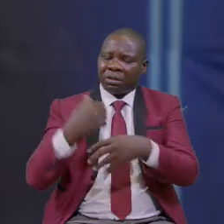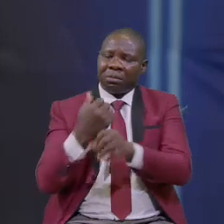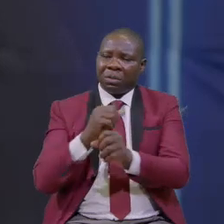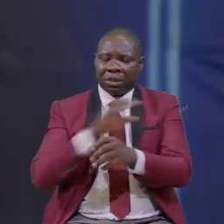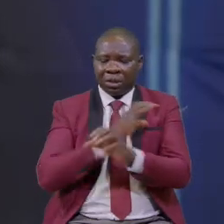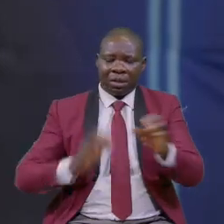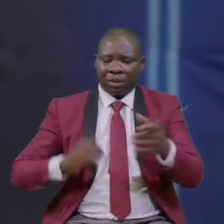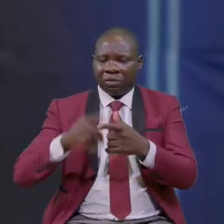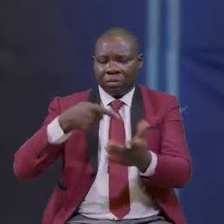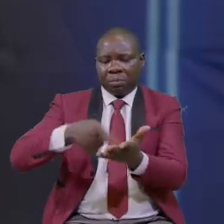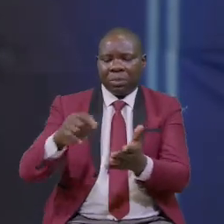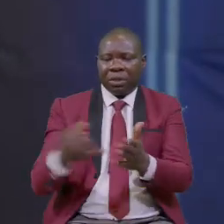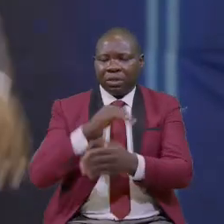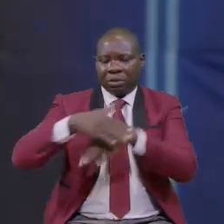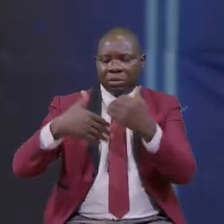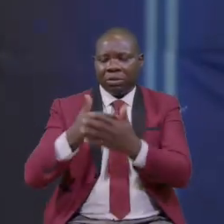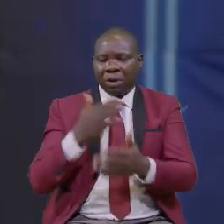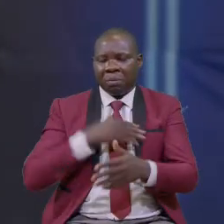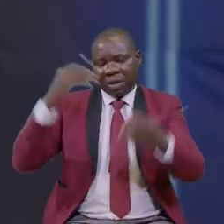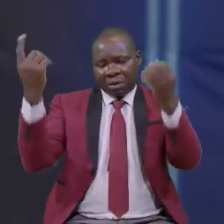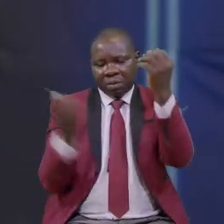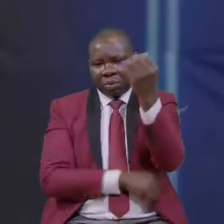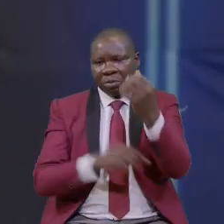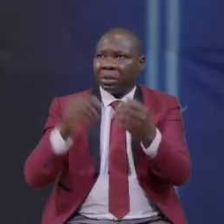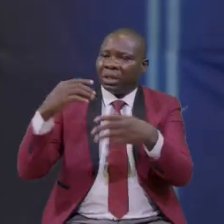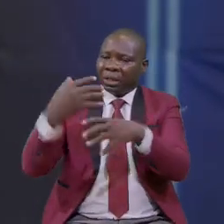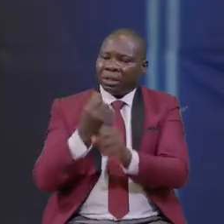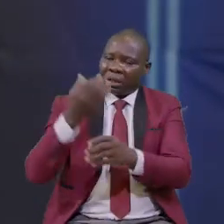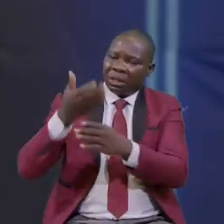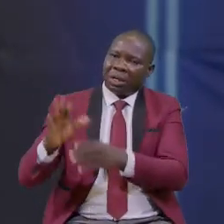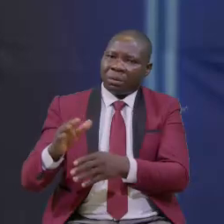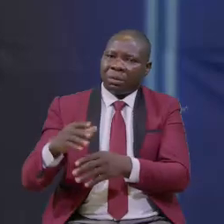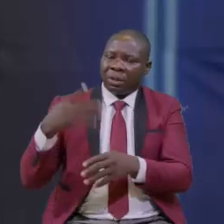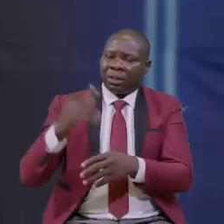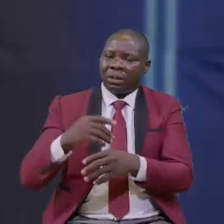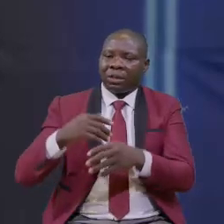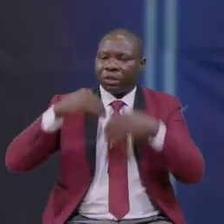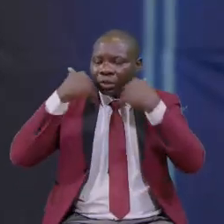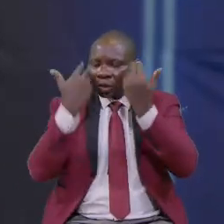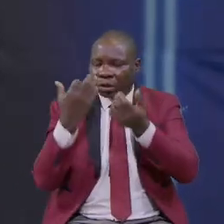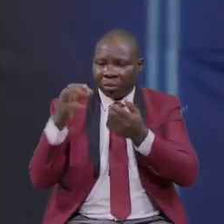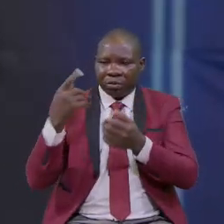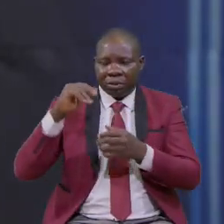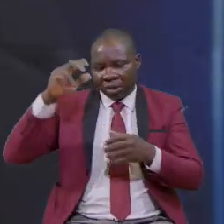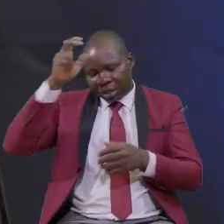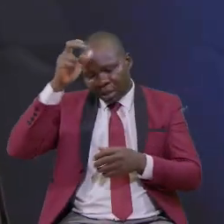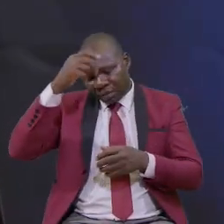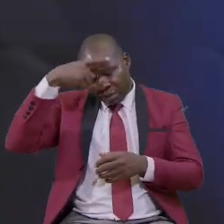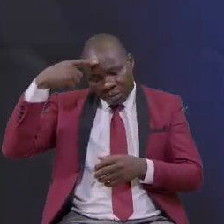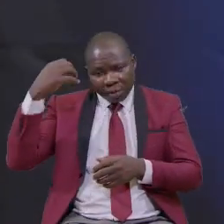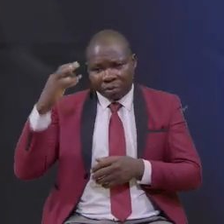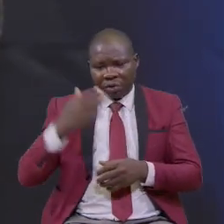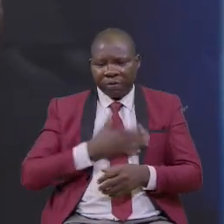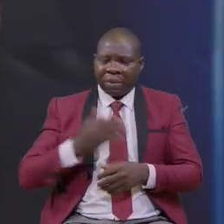penalty taken away. My punishment taken away, the harassment of the devil because of my